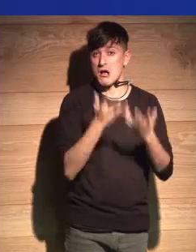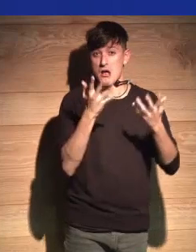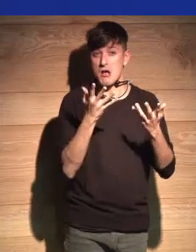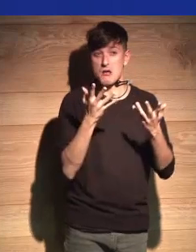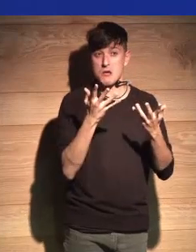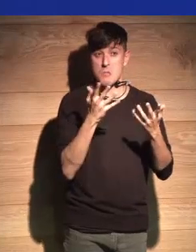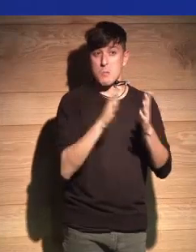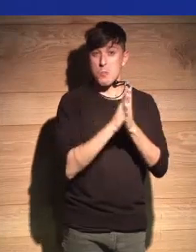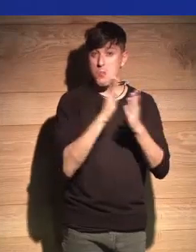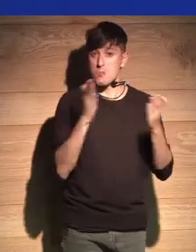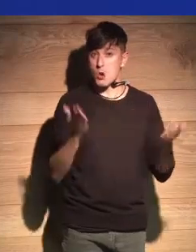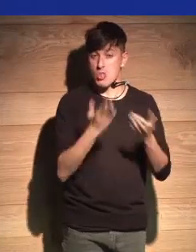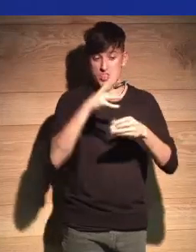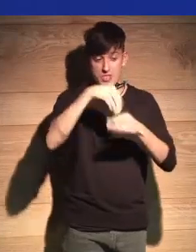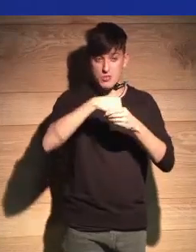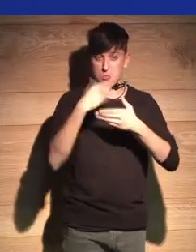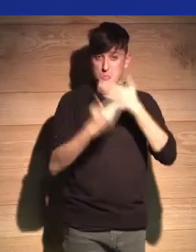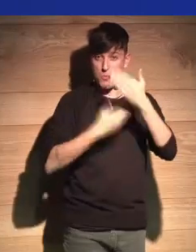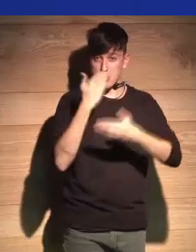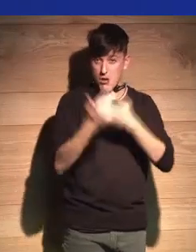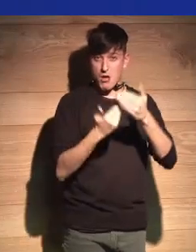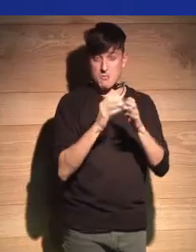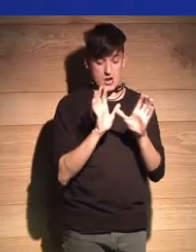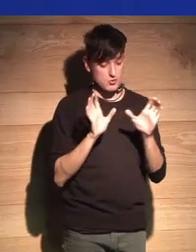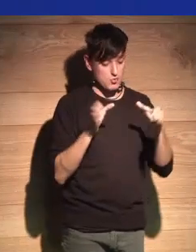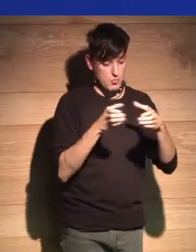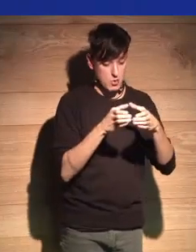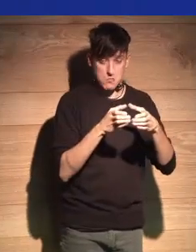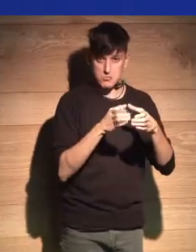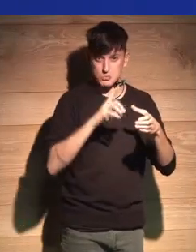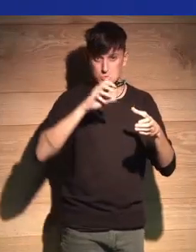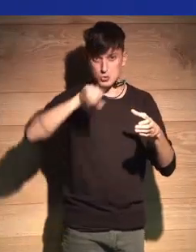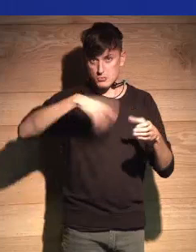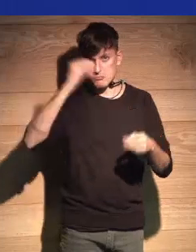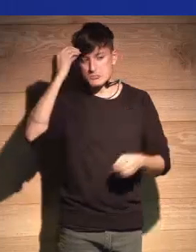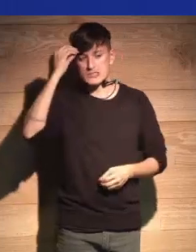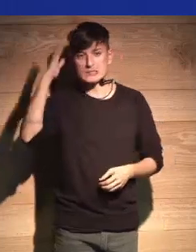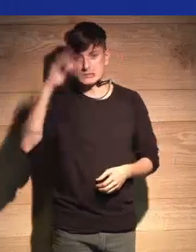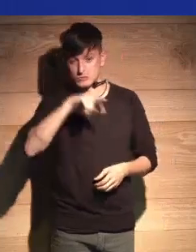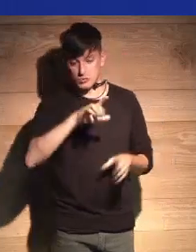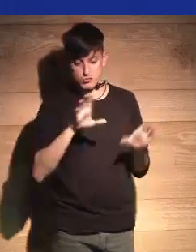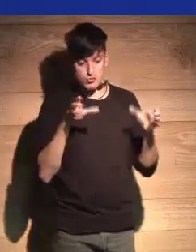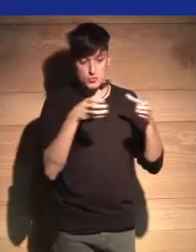have to promote the study of science, technology,